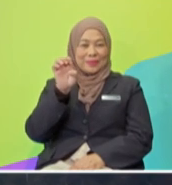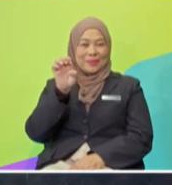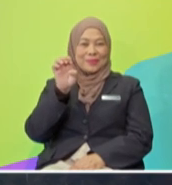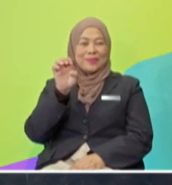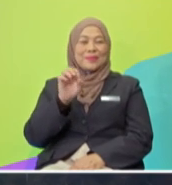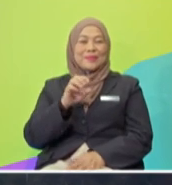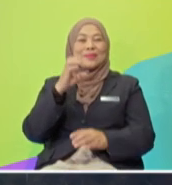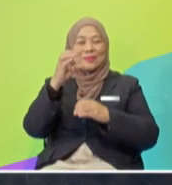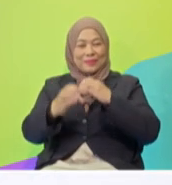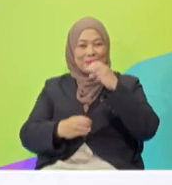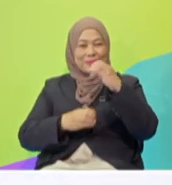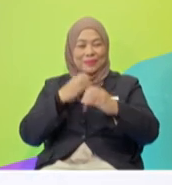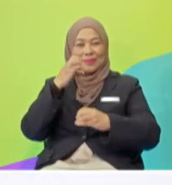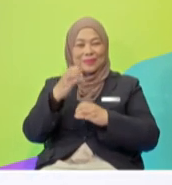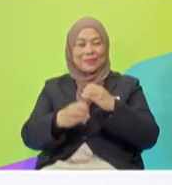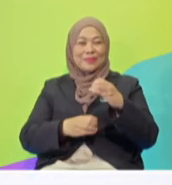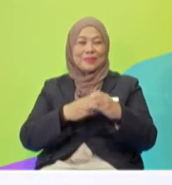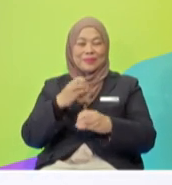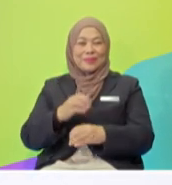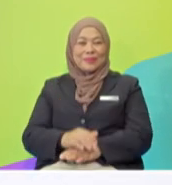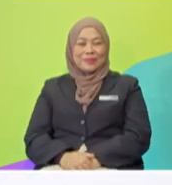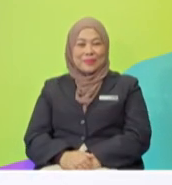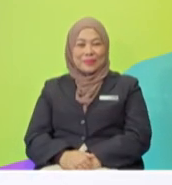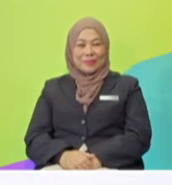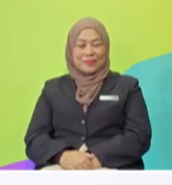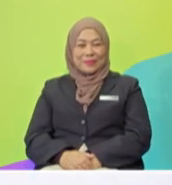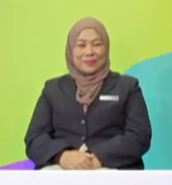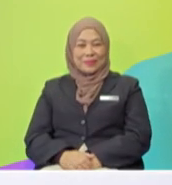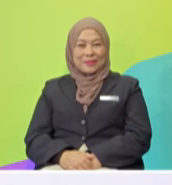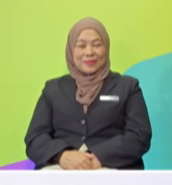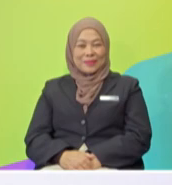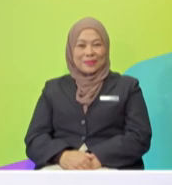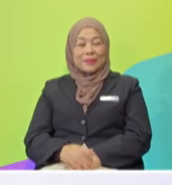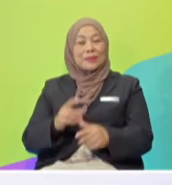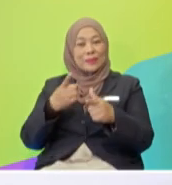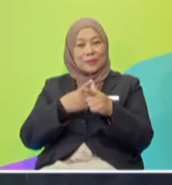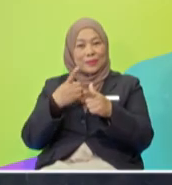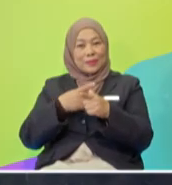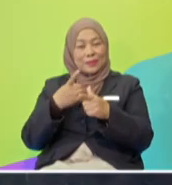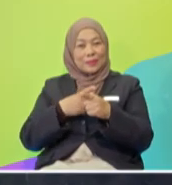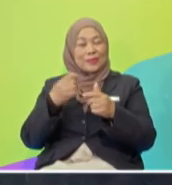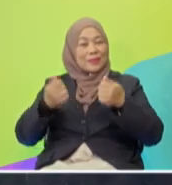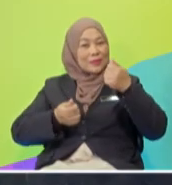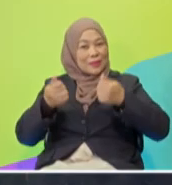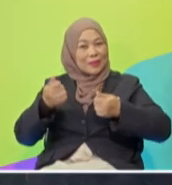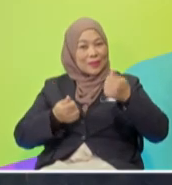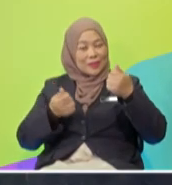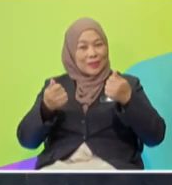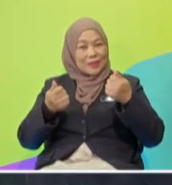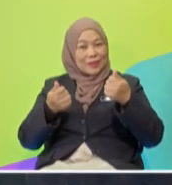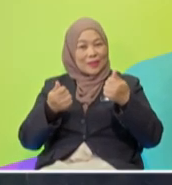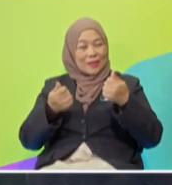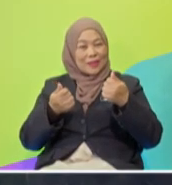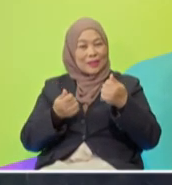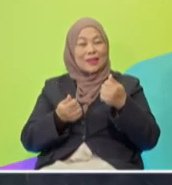B-I-C-Y-C-L-E. Bicycle. Okay, just now, the first one was car. Yes. Okay, I forgot to tell you that